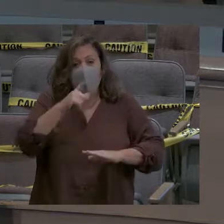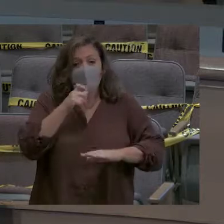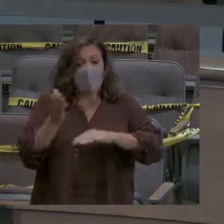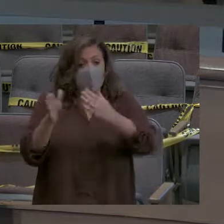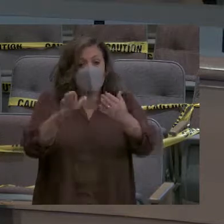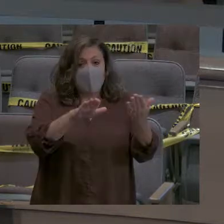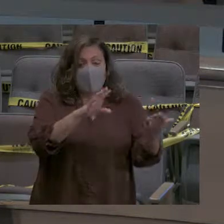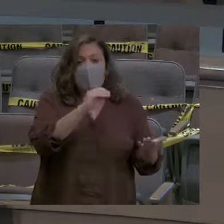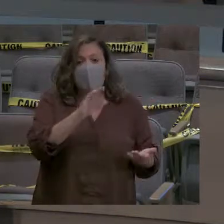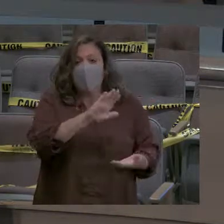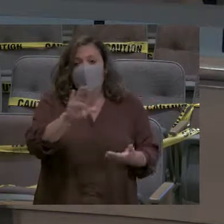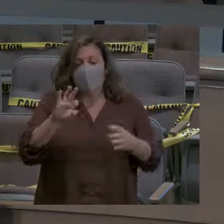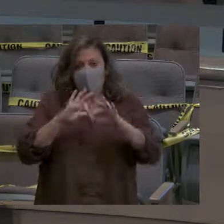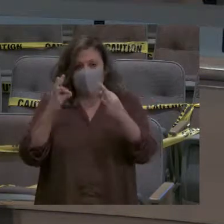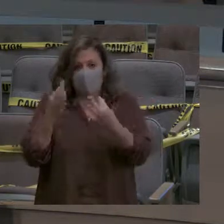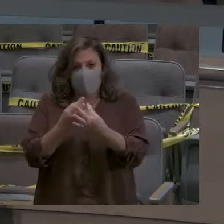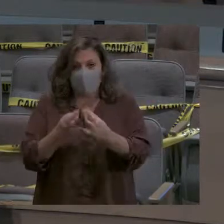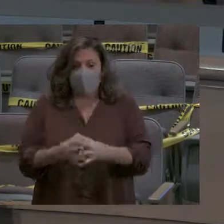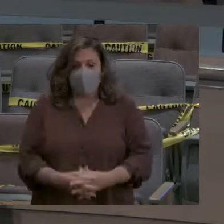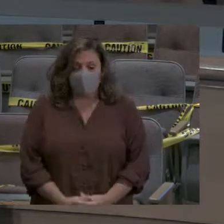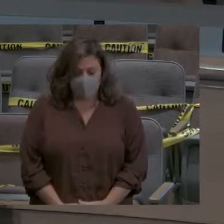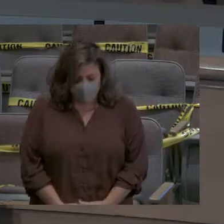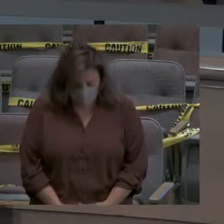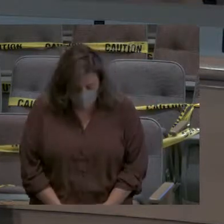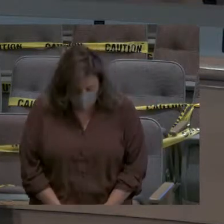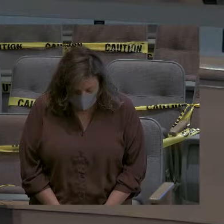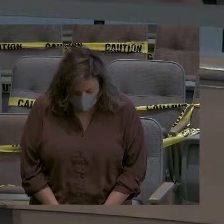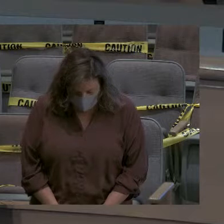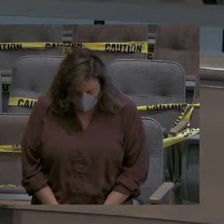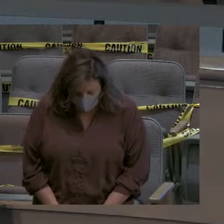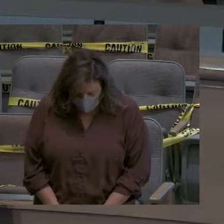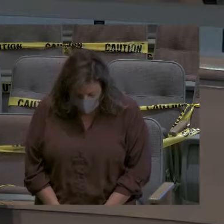for the families they leave behind.